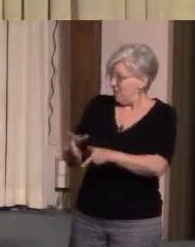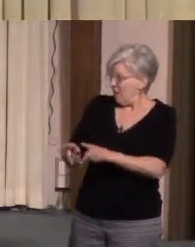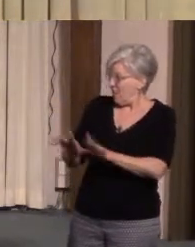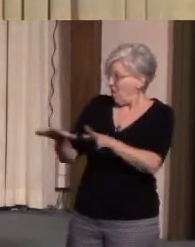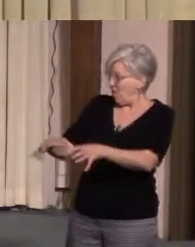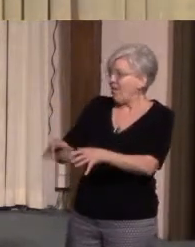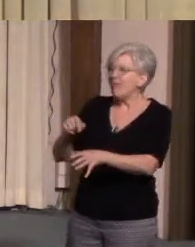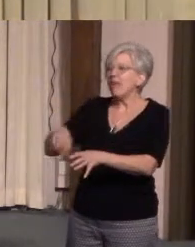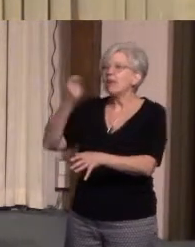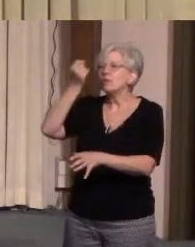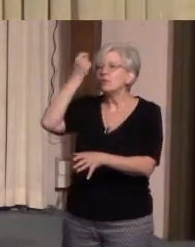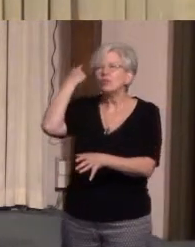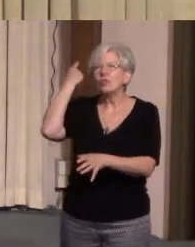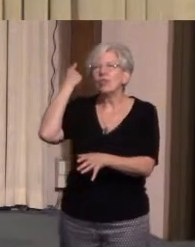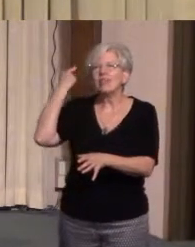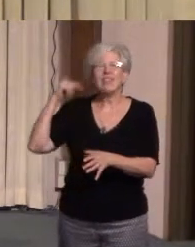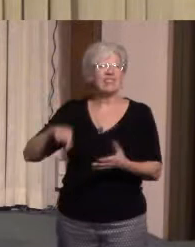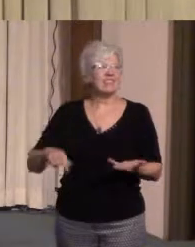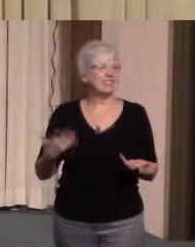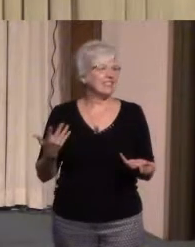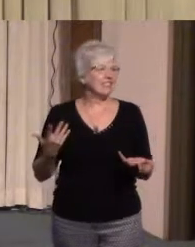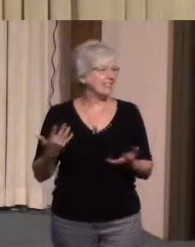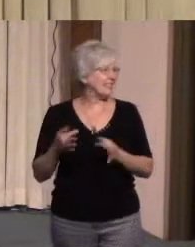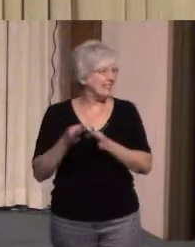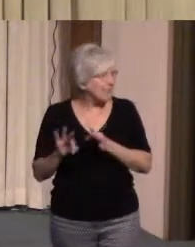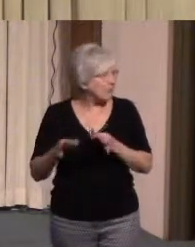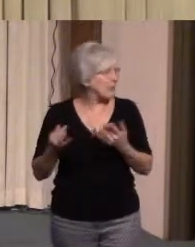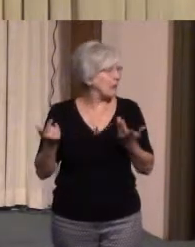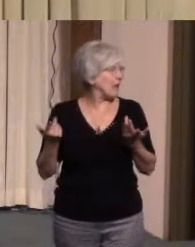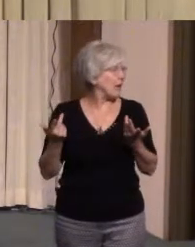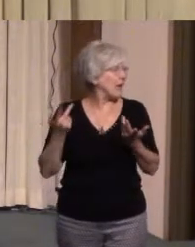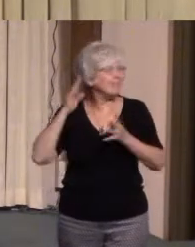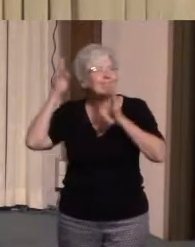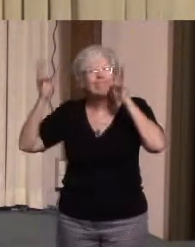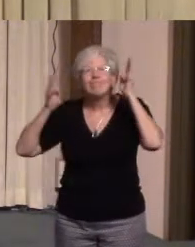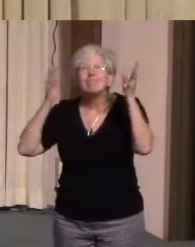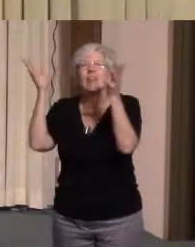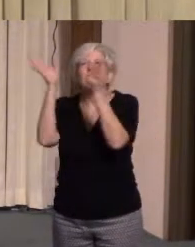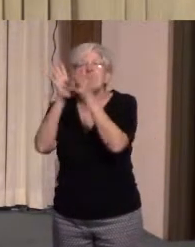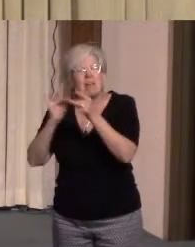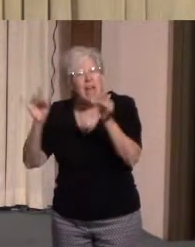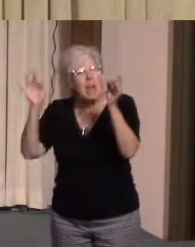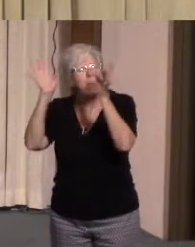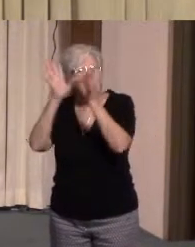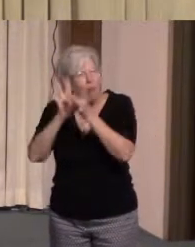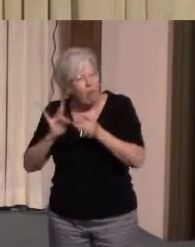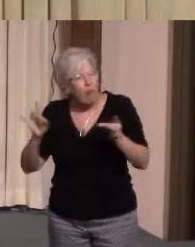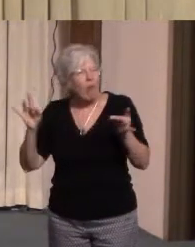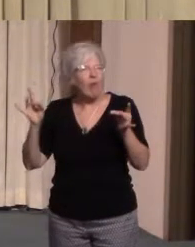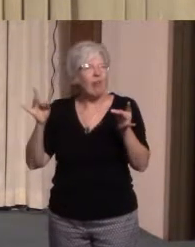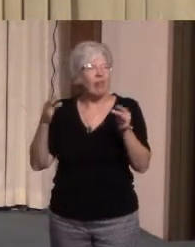those scriptures were. For those people, they really kind of understood this as simply a